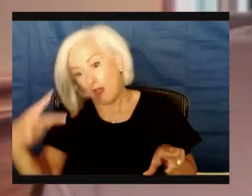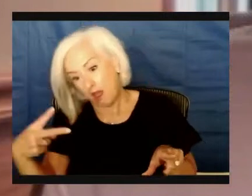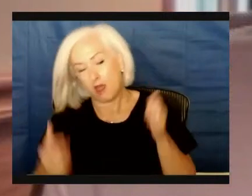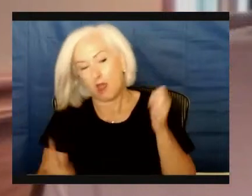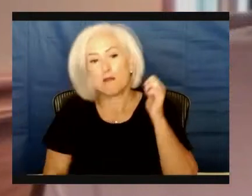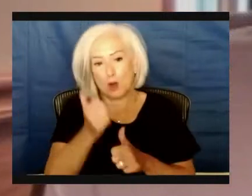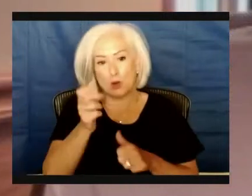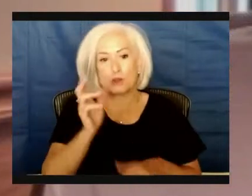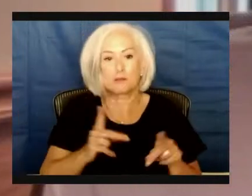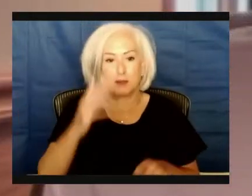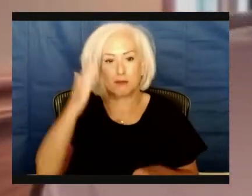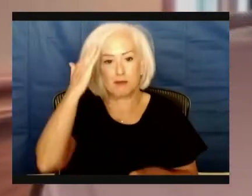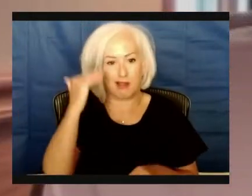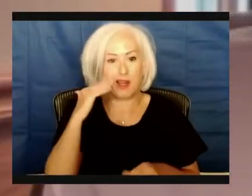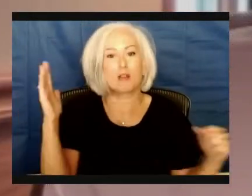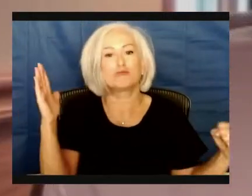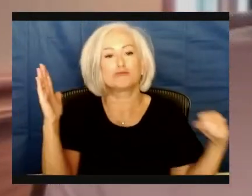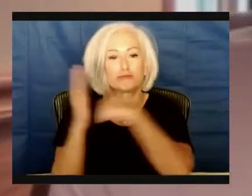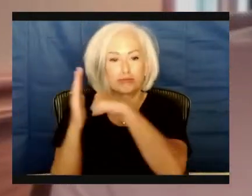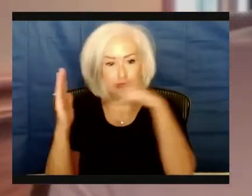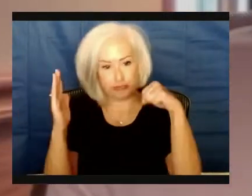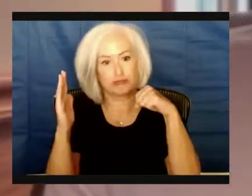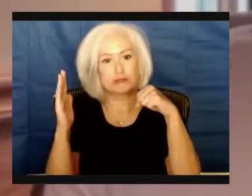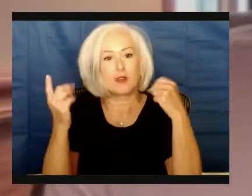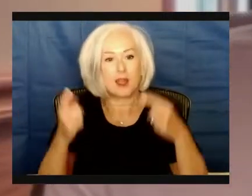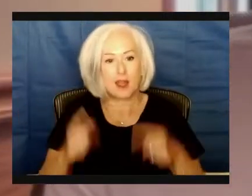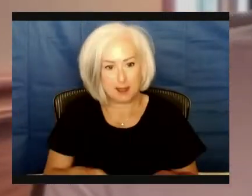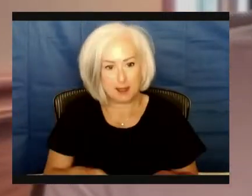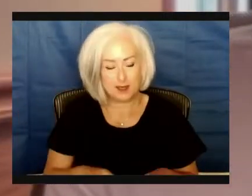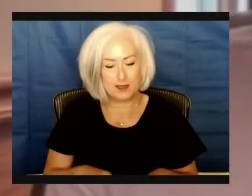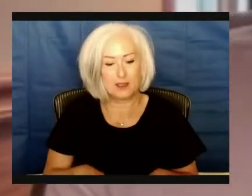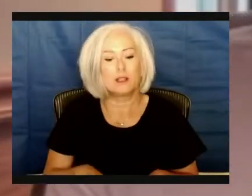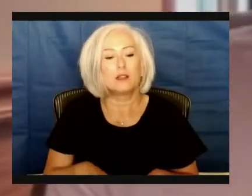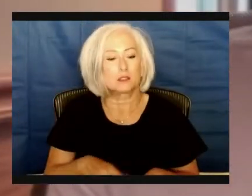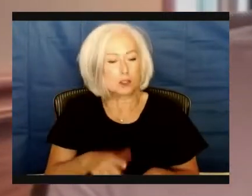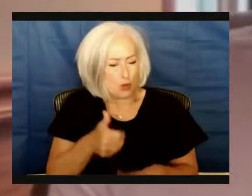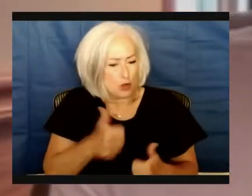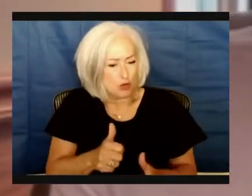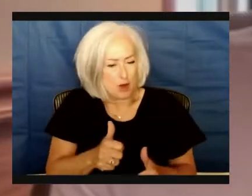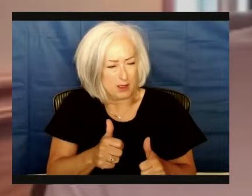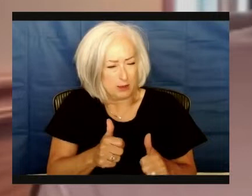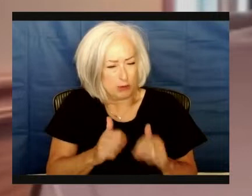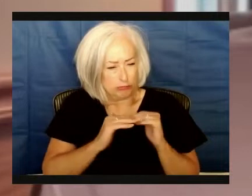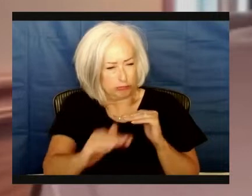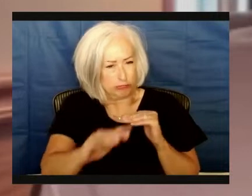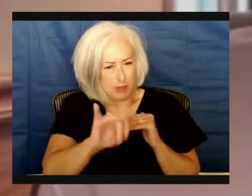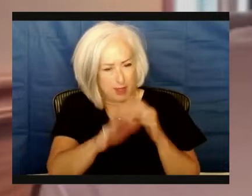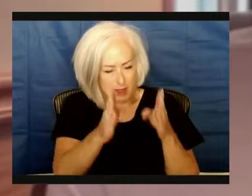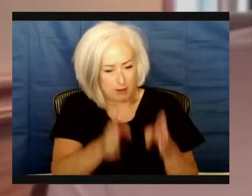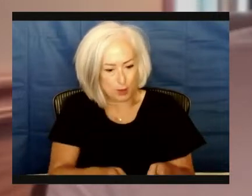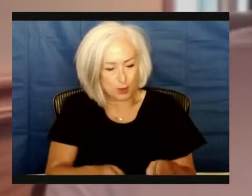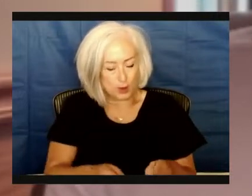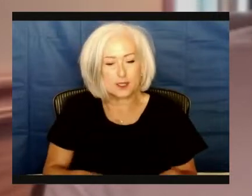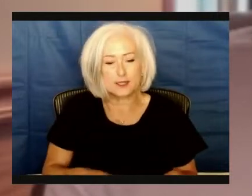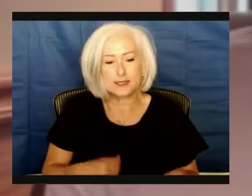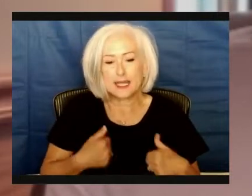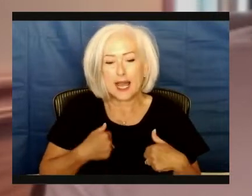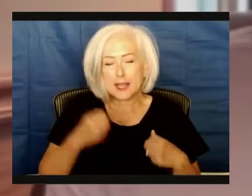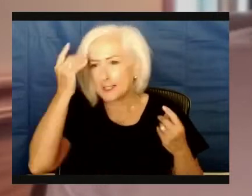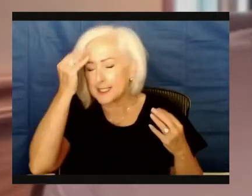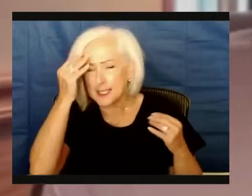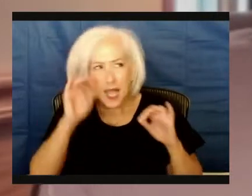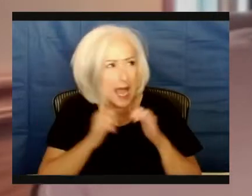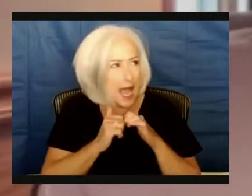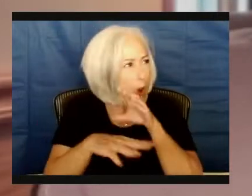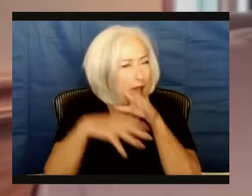So, that person was kind of getting stable. I was looking I was like, okay, how are we gonna get out of here? The only